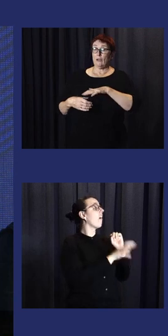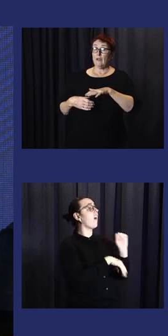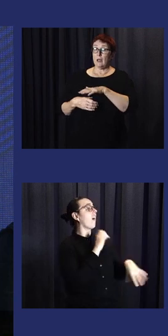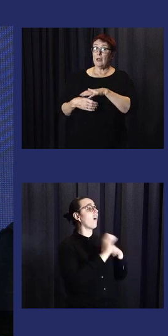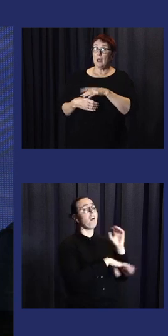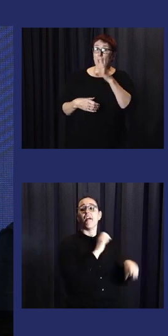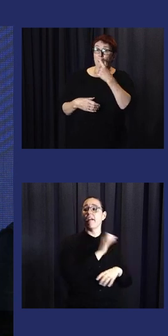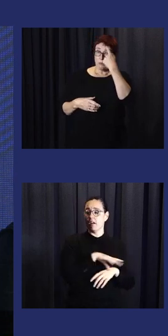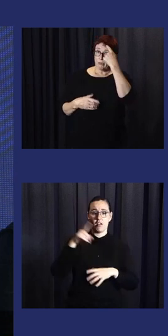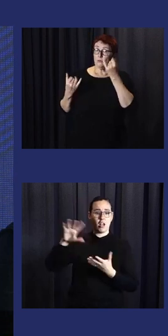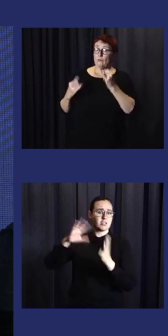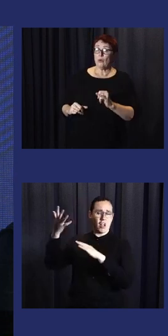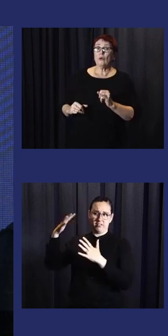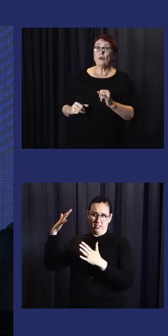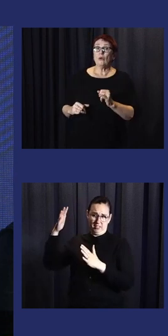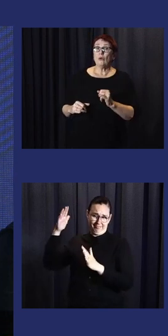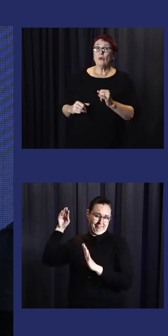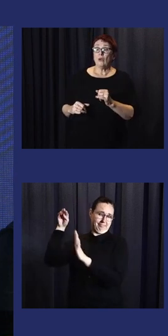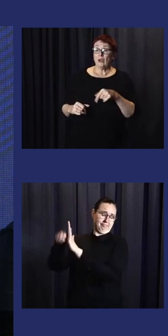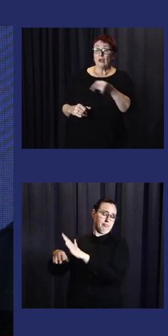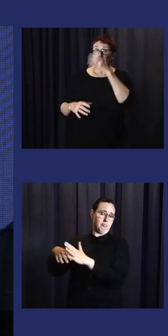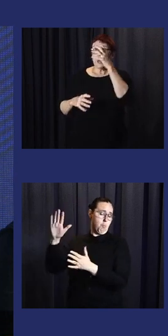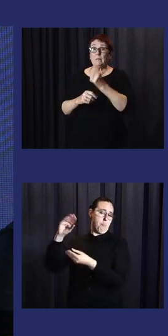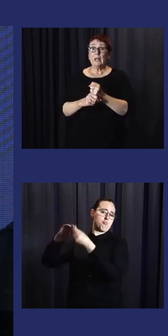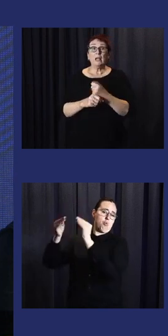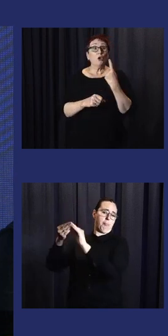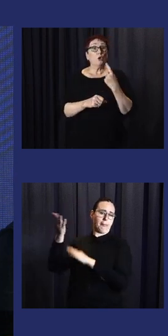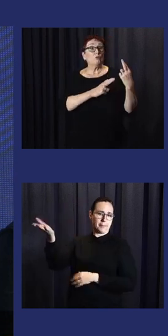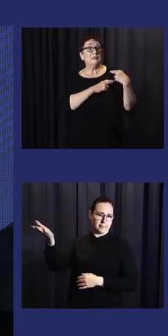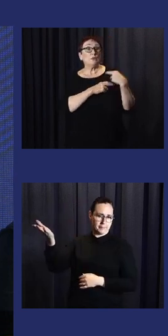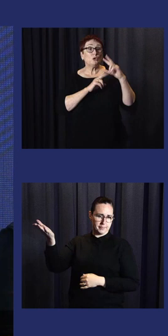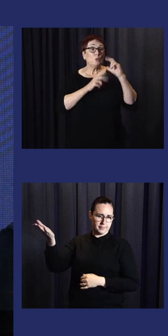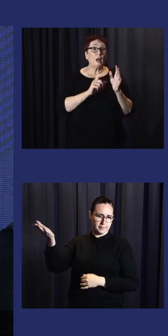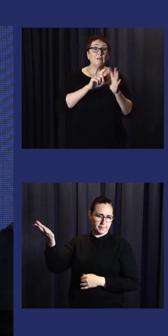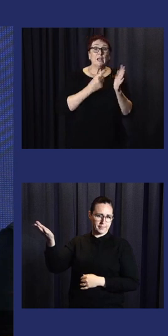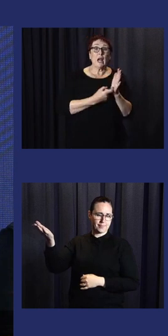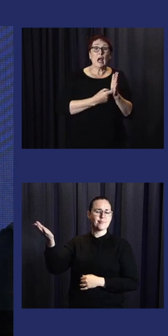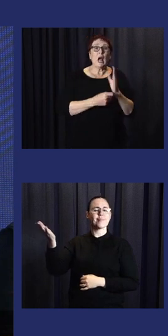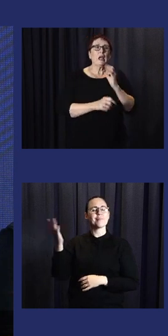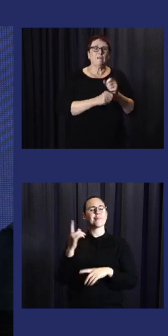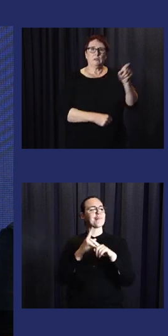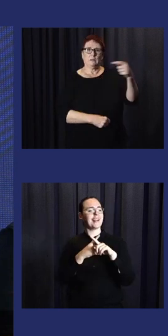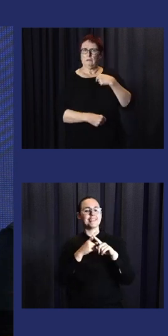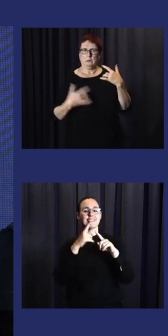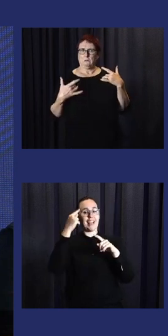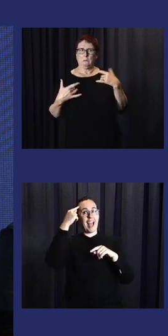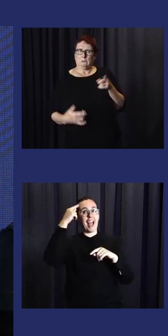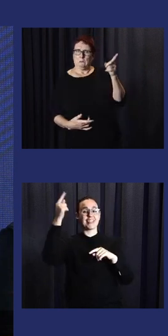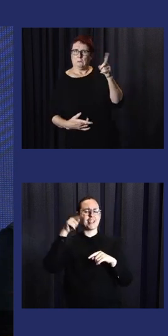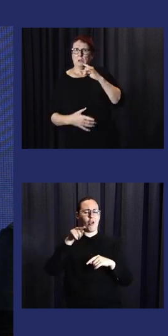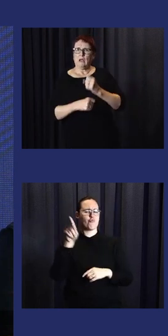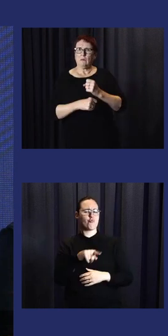that DRR is the sole responsibility of the public sector. And that's indeed not the case, as we